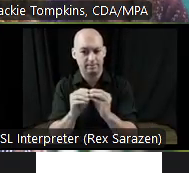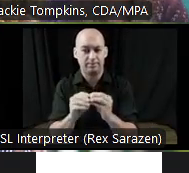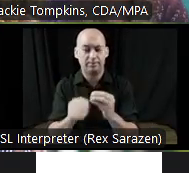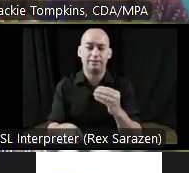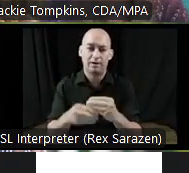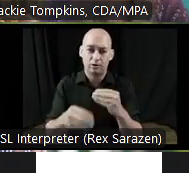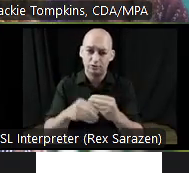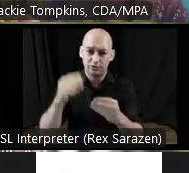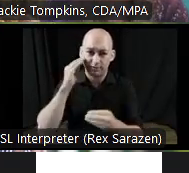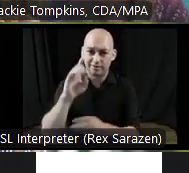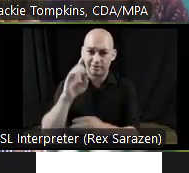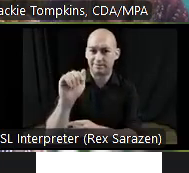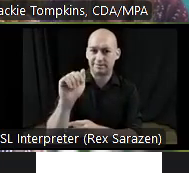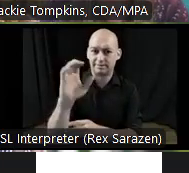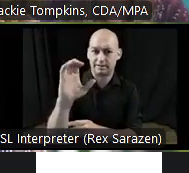DACLAC.